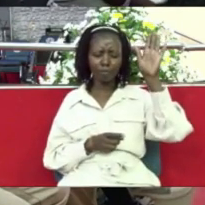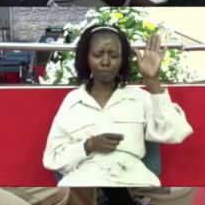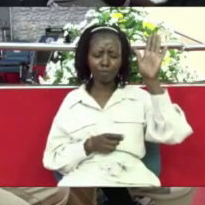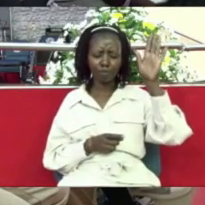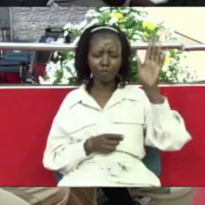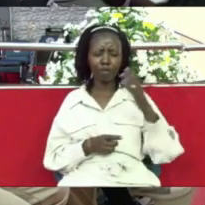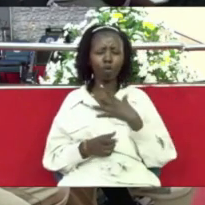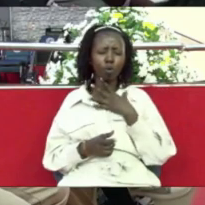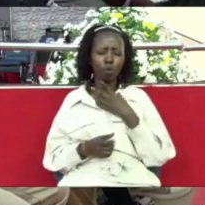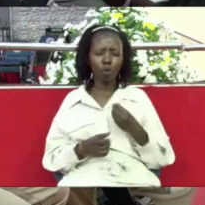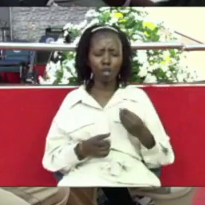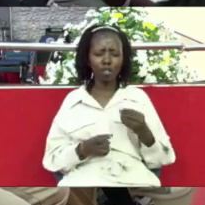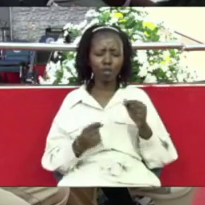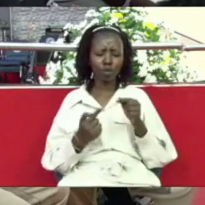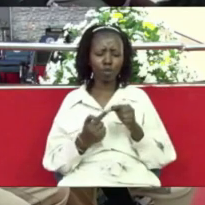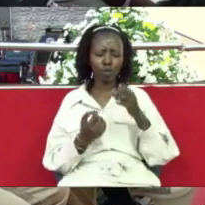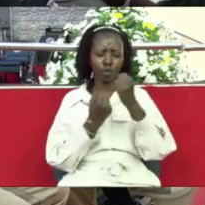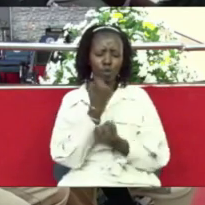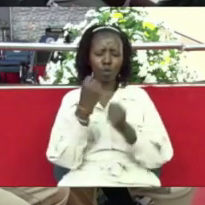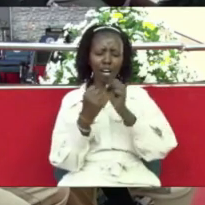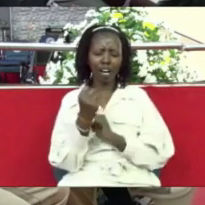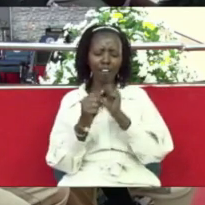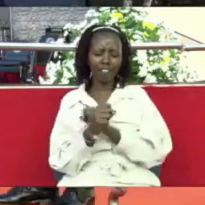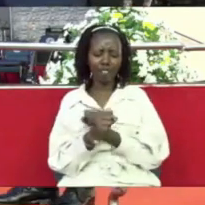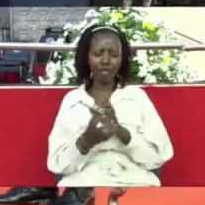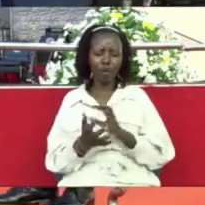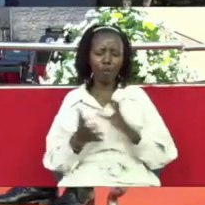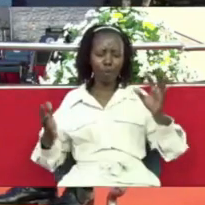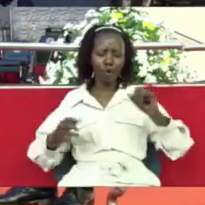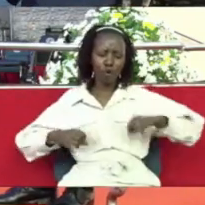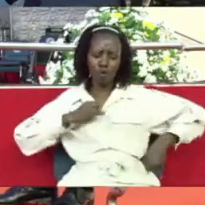We want to reap a harvest of abundance and joy.